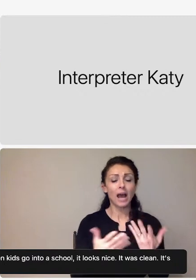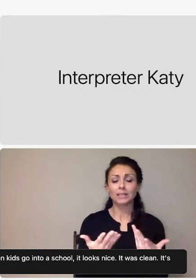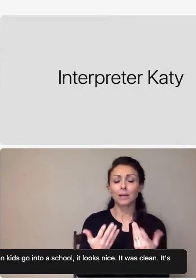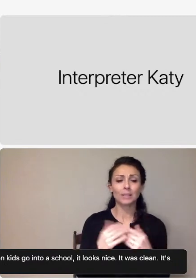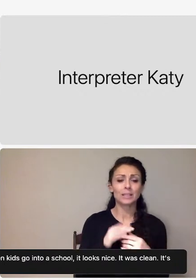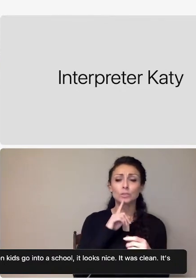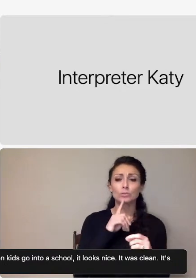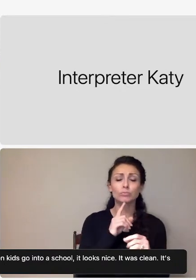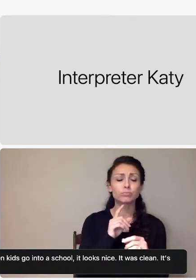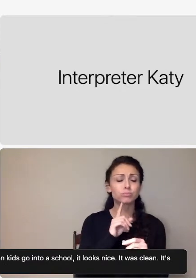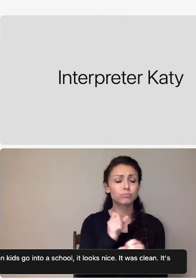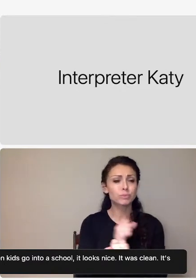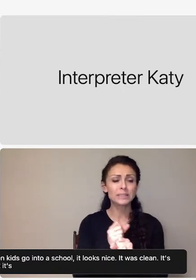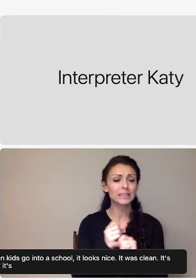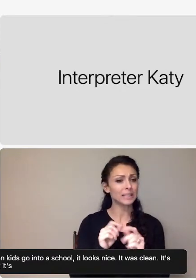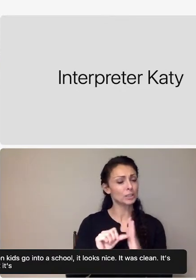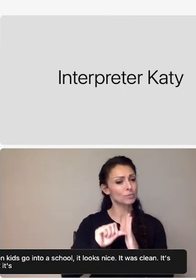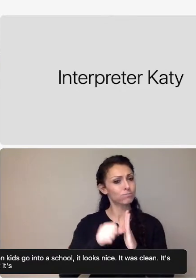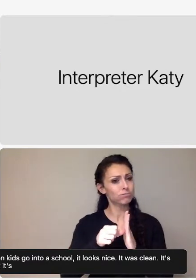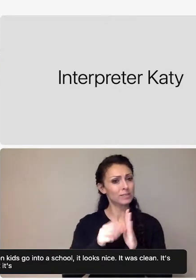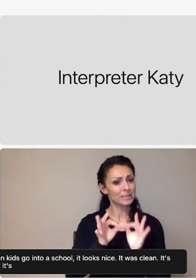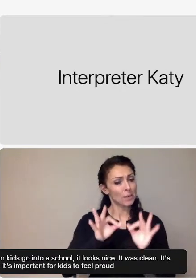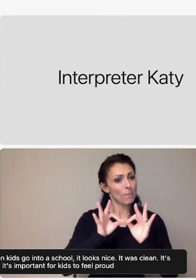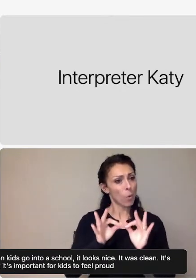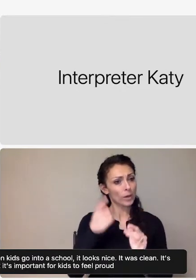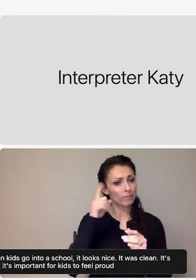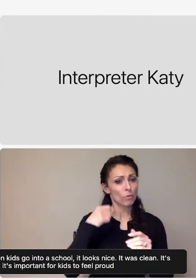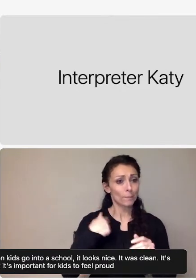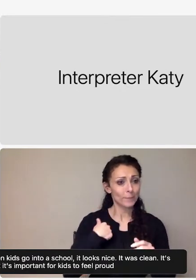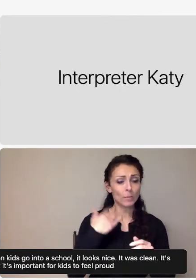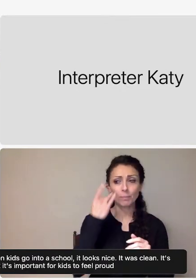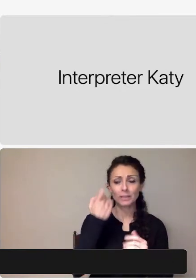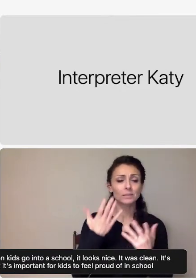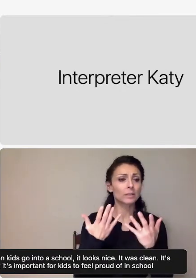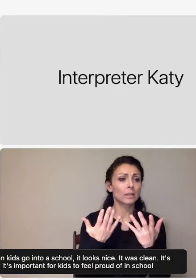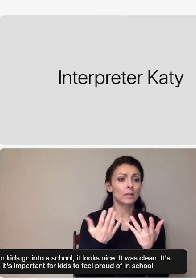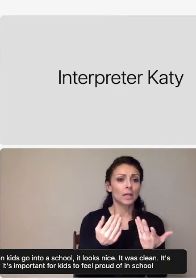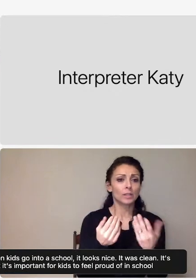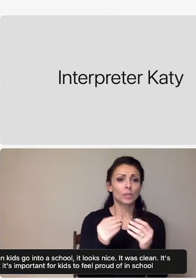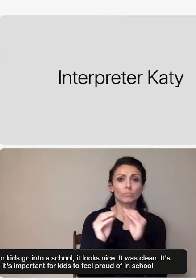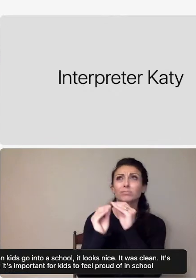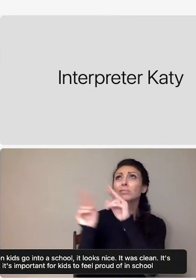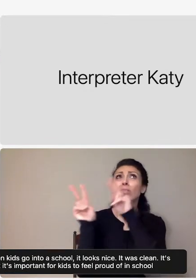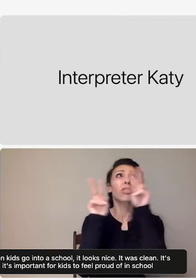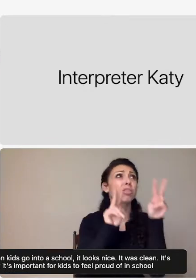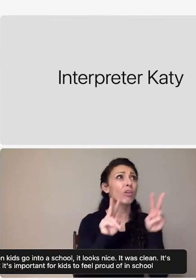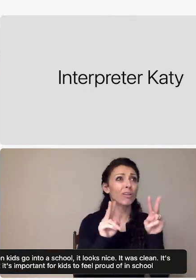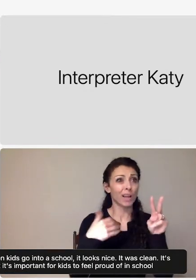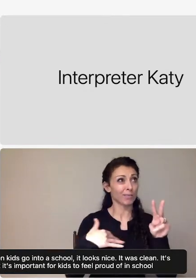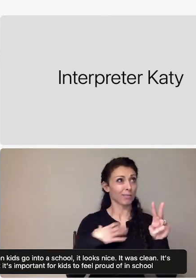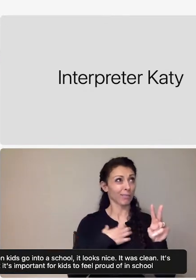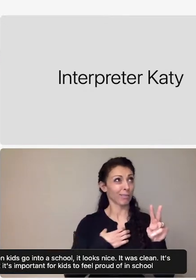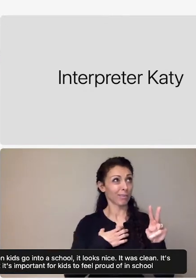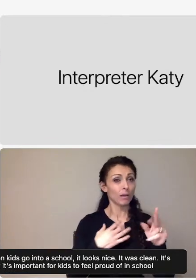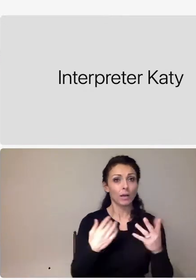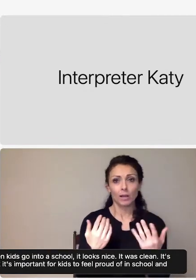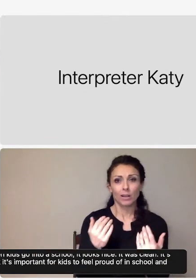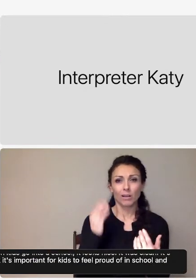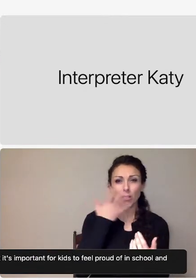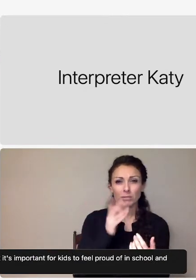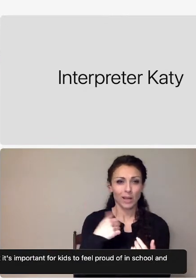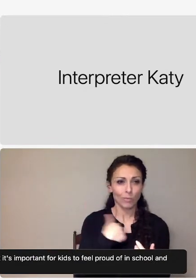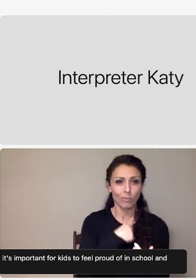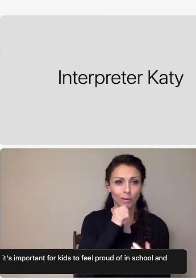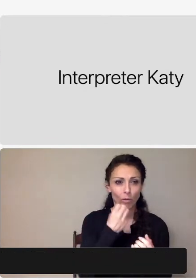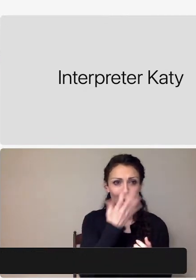how i think it's important for kids to feel proud of their school and know that it's we care enough about ourselves and our